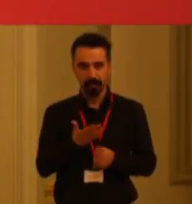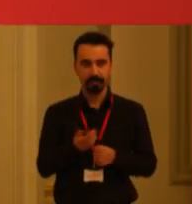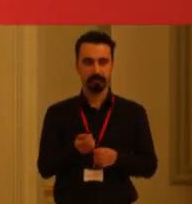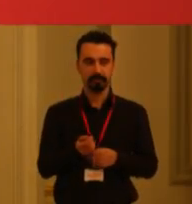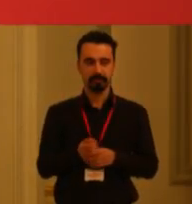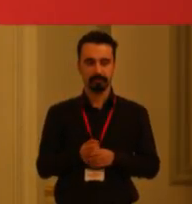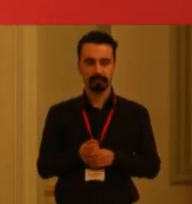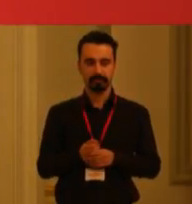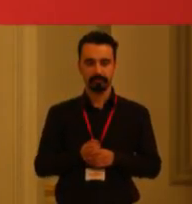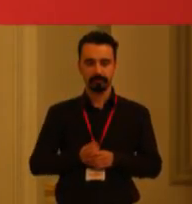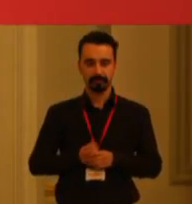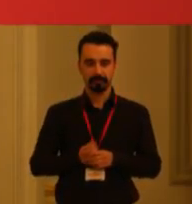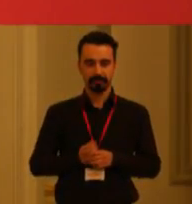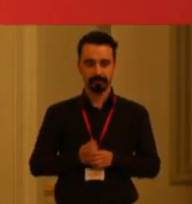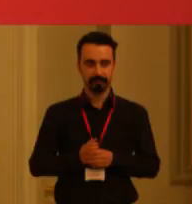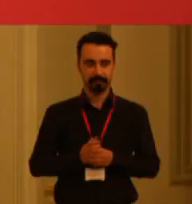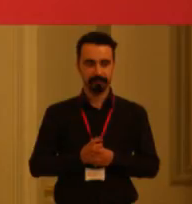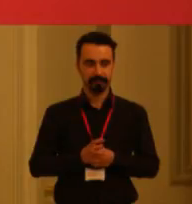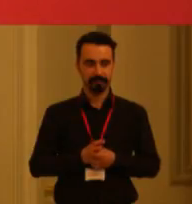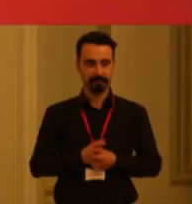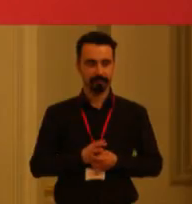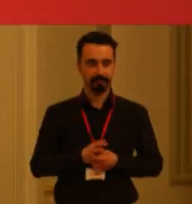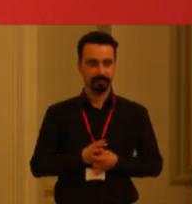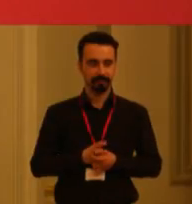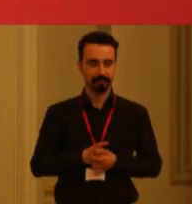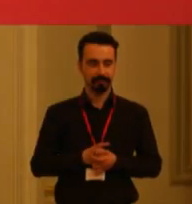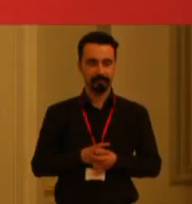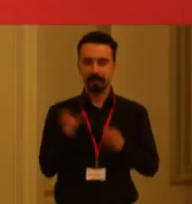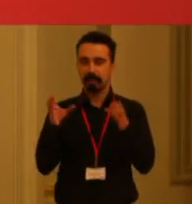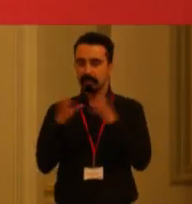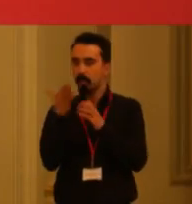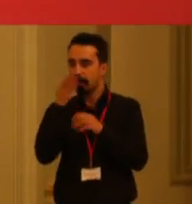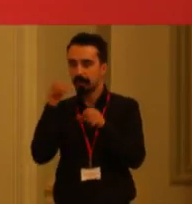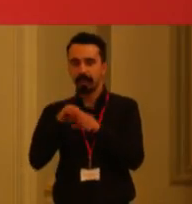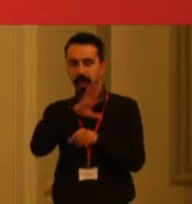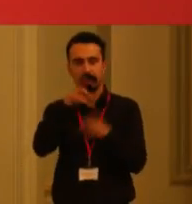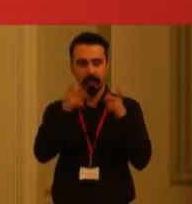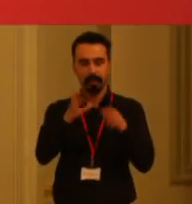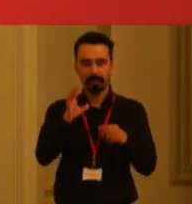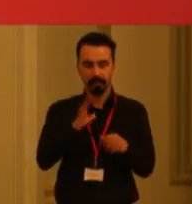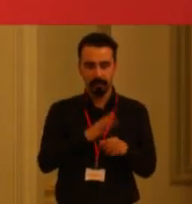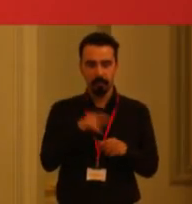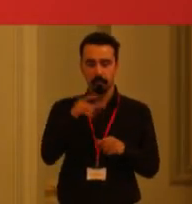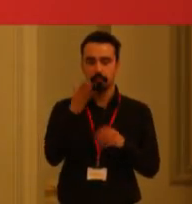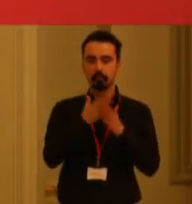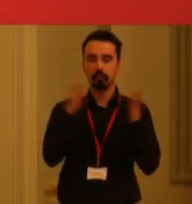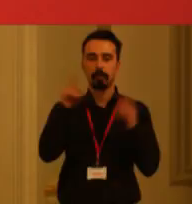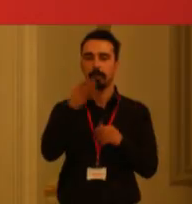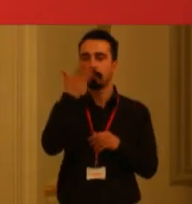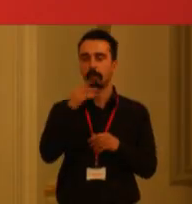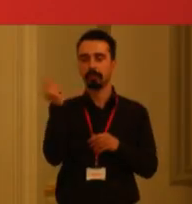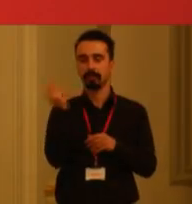interaction. They are in your families as well. They are at your schools. They are in your classroom. It's impossible